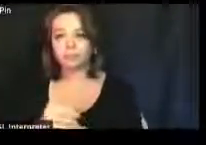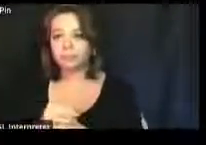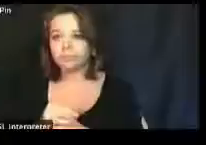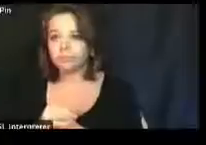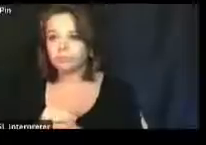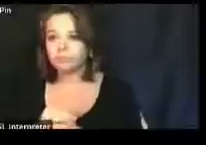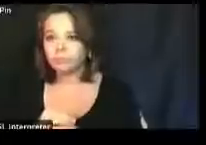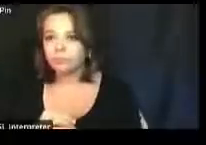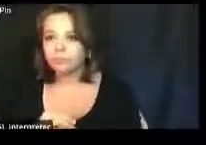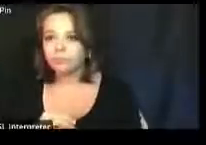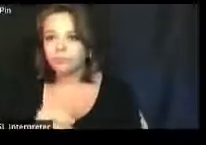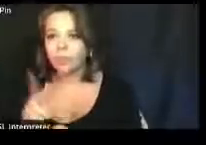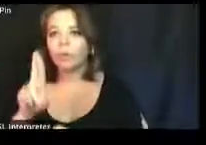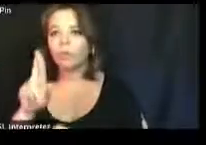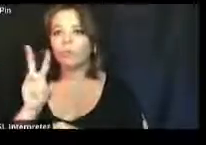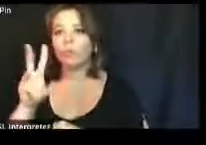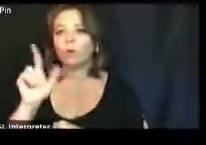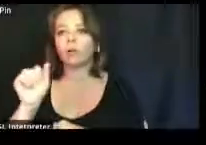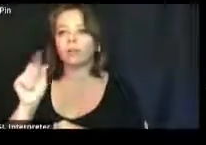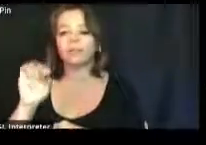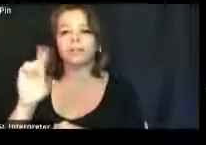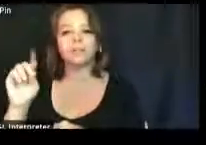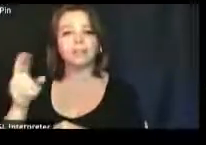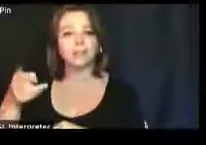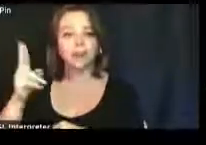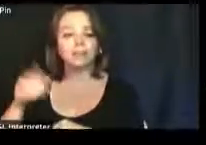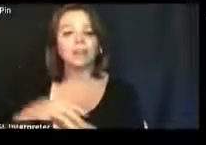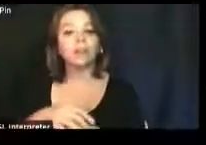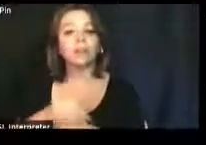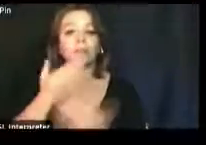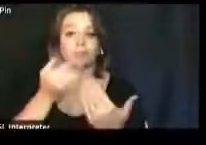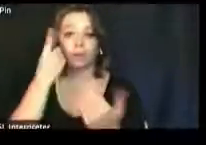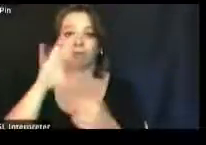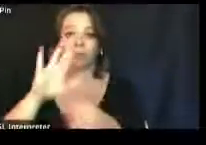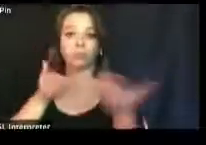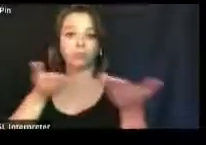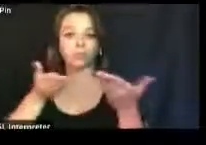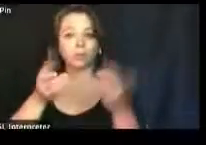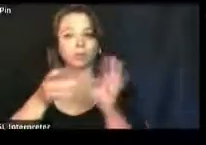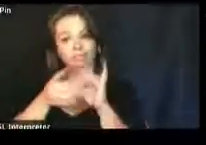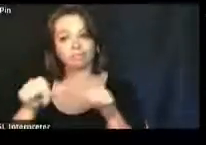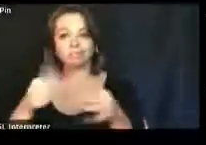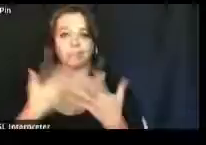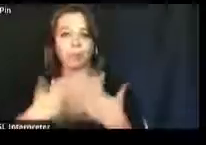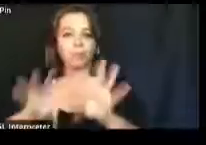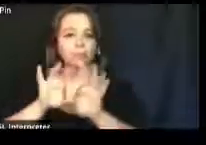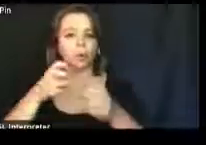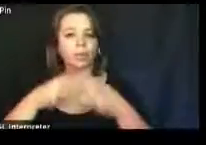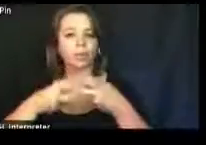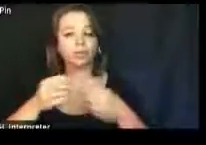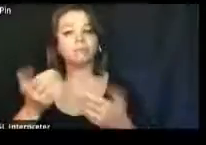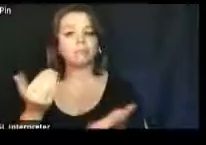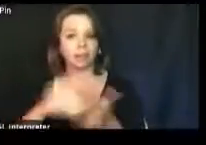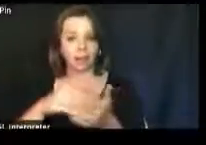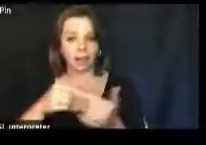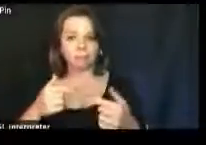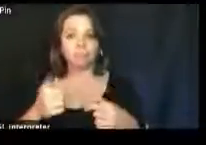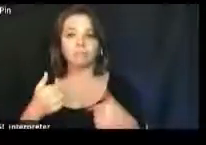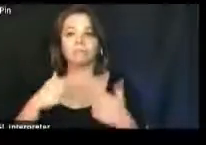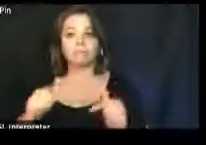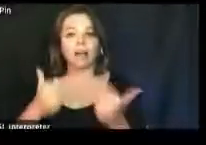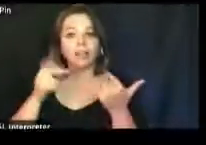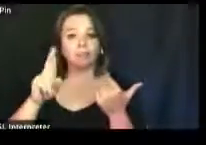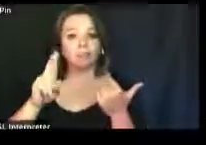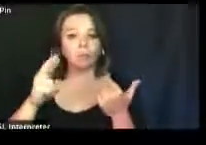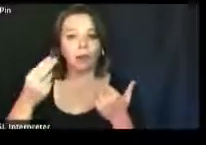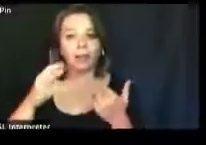So thank you so much for all your work and service on this very important issue. Again, I am Allison, and I am a resident of Rowland Heights in the eastern part